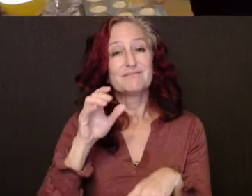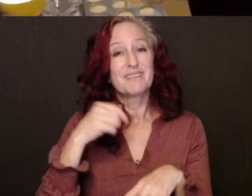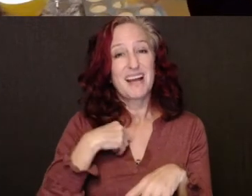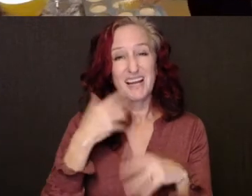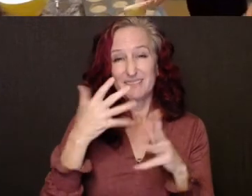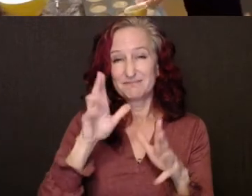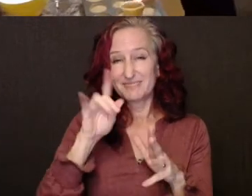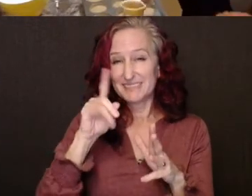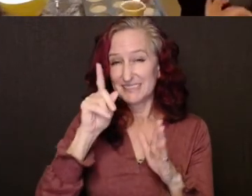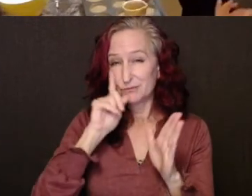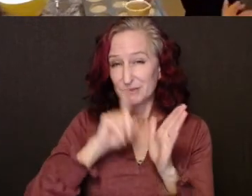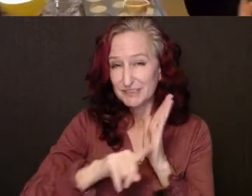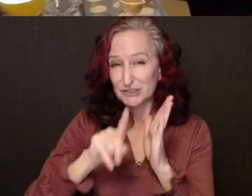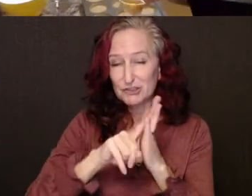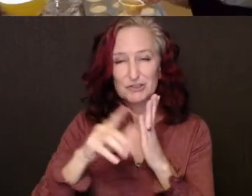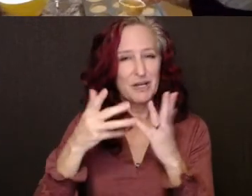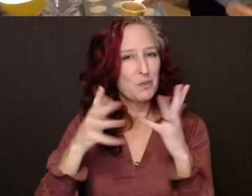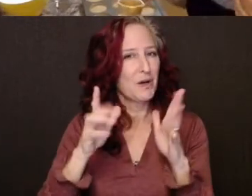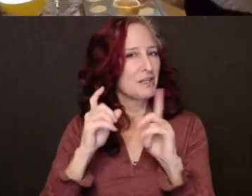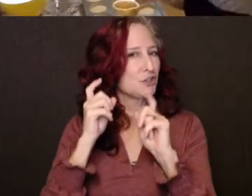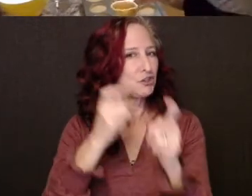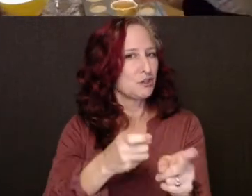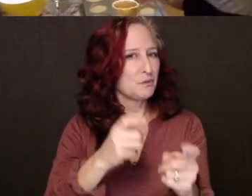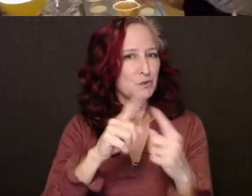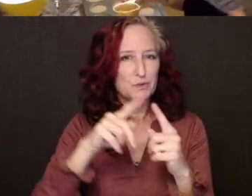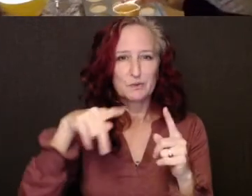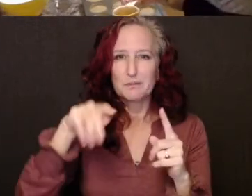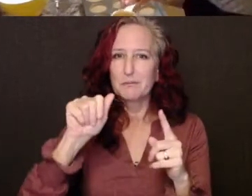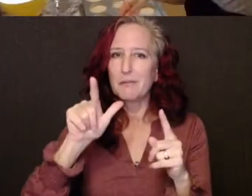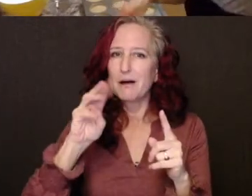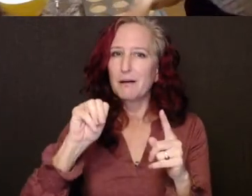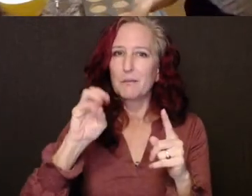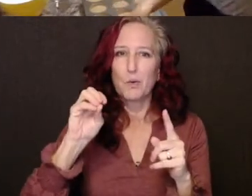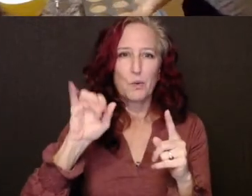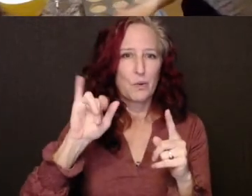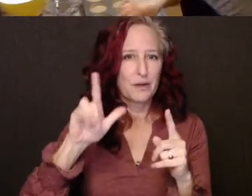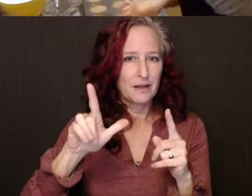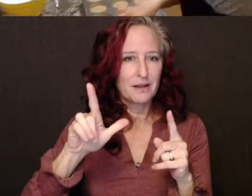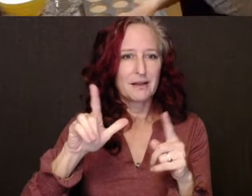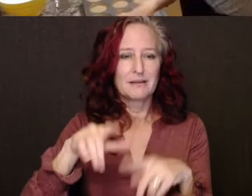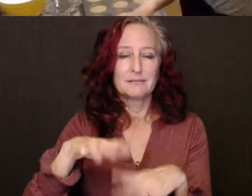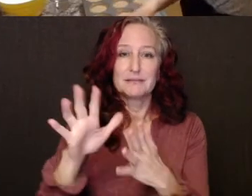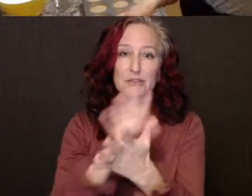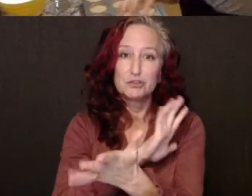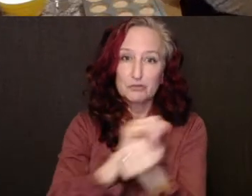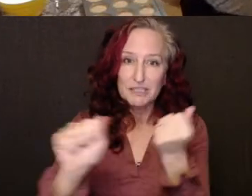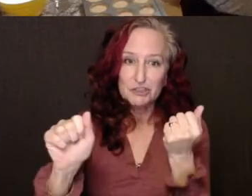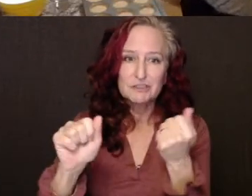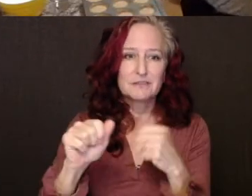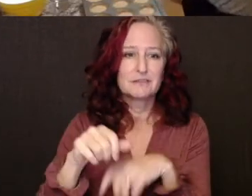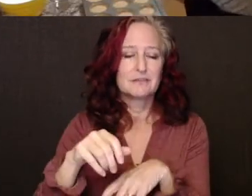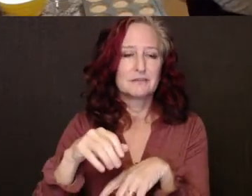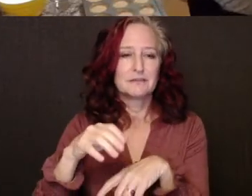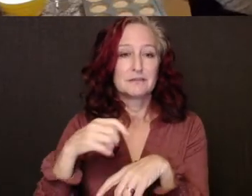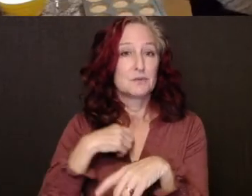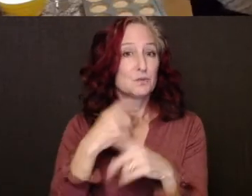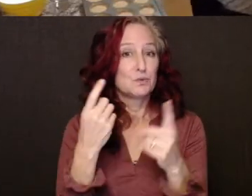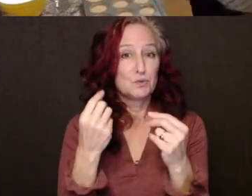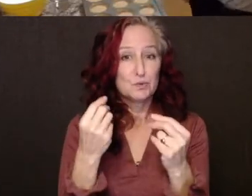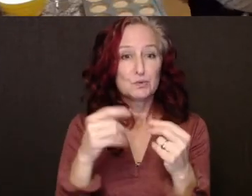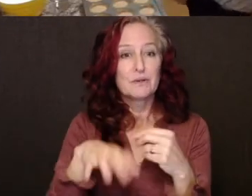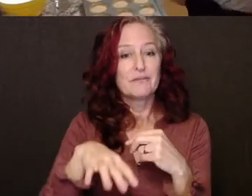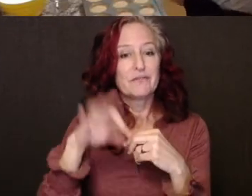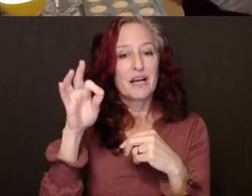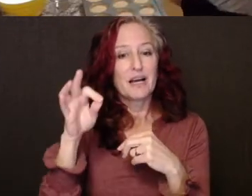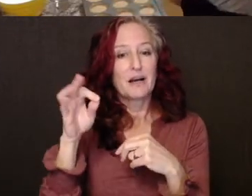Earth Balance. I know a lot of people stay away from Earth Balance because it has palm oil in it, and so